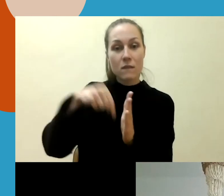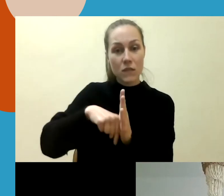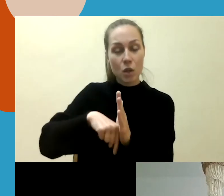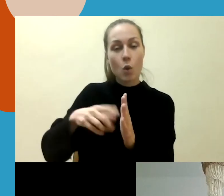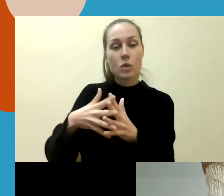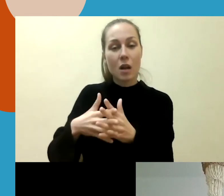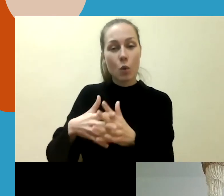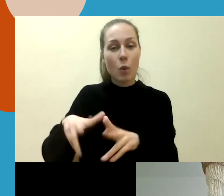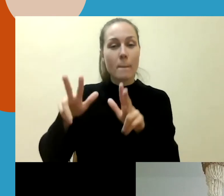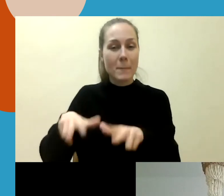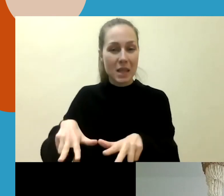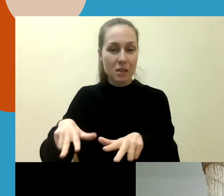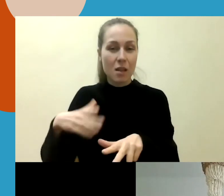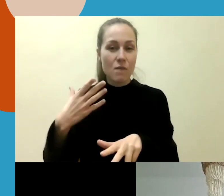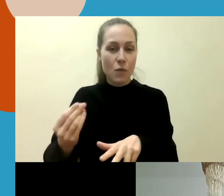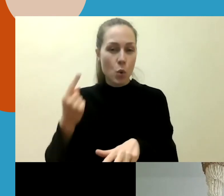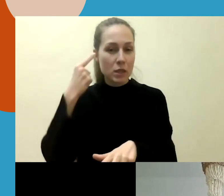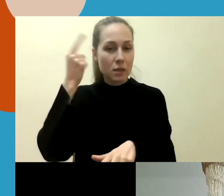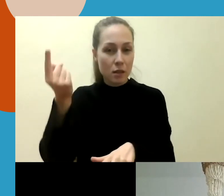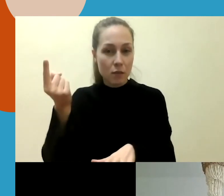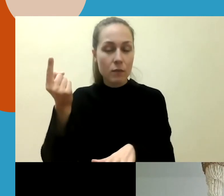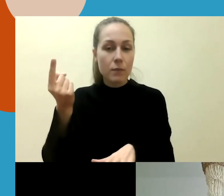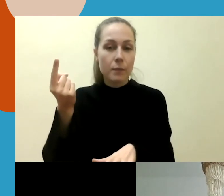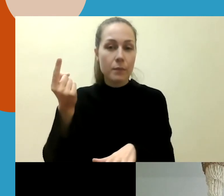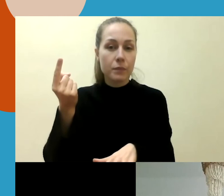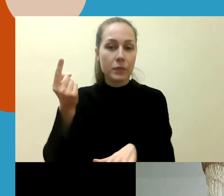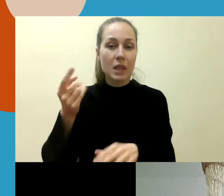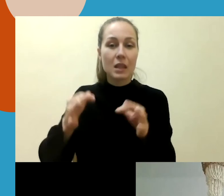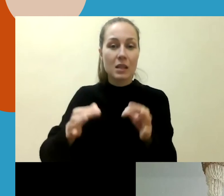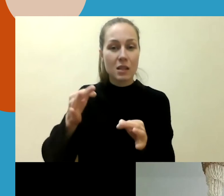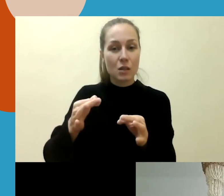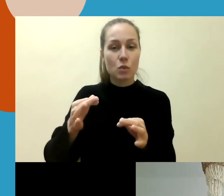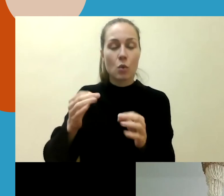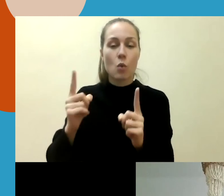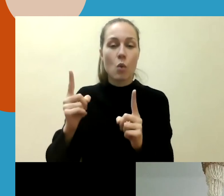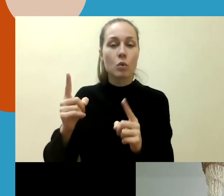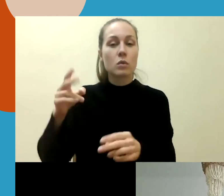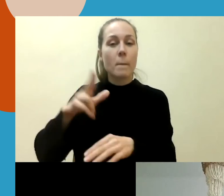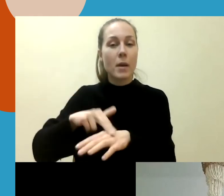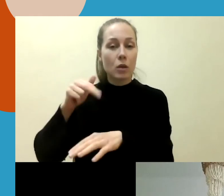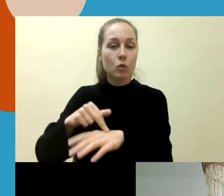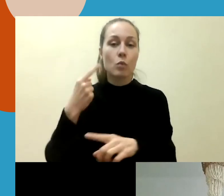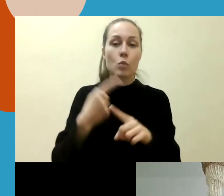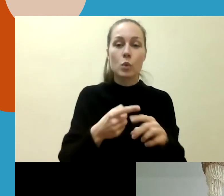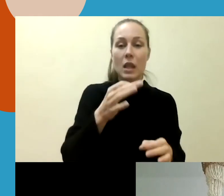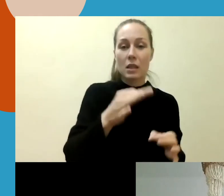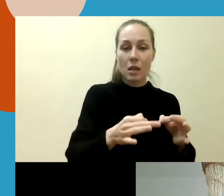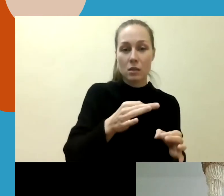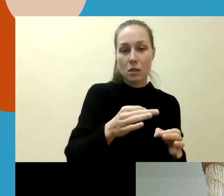remote training courses that were held on the initiative of the Ministry of the Interior.